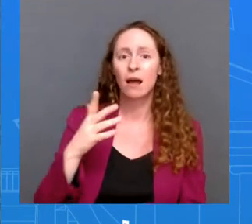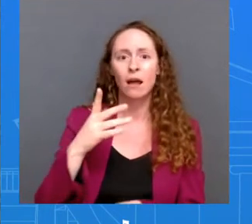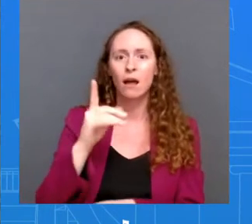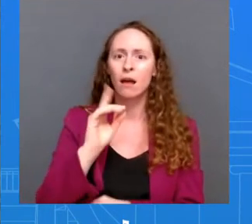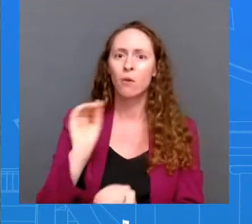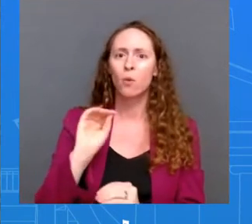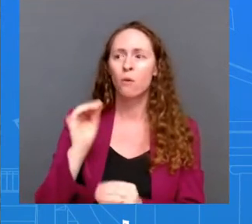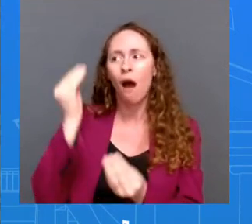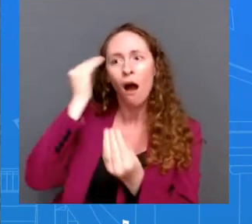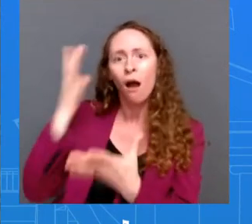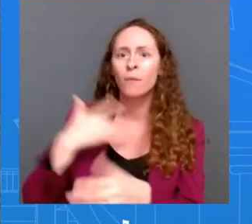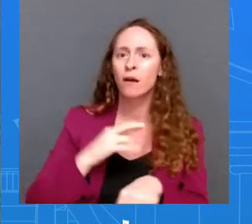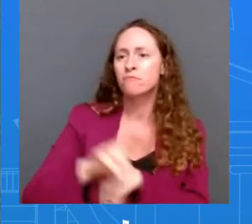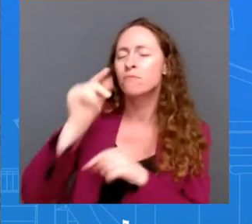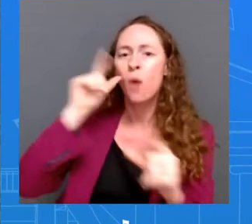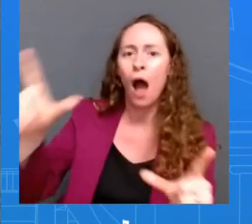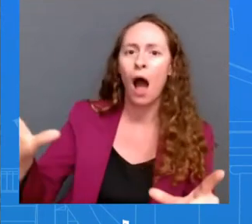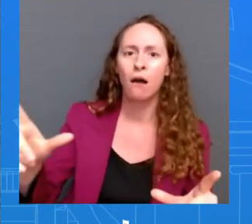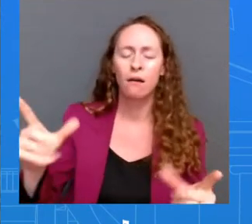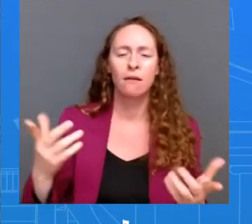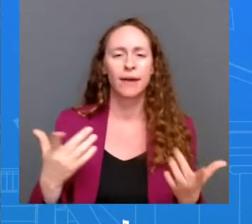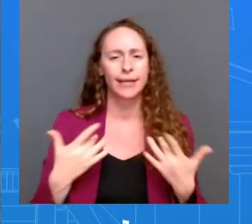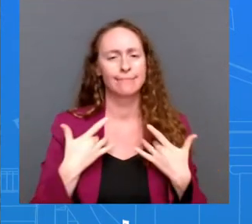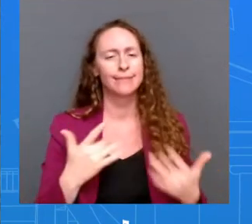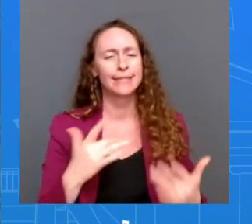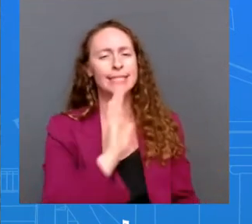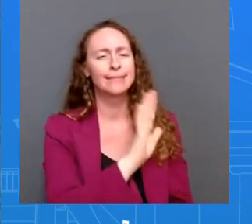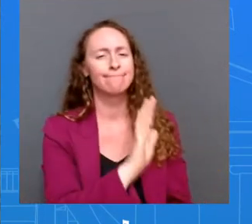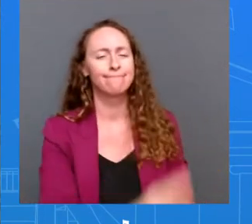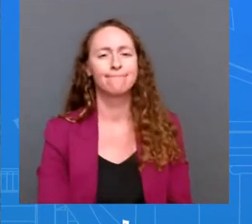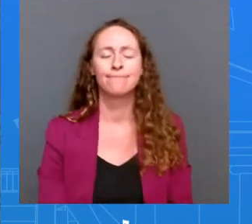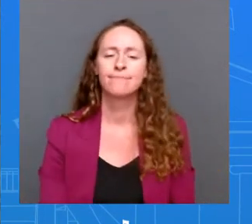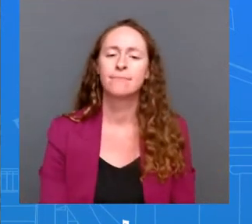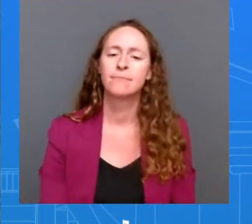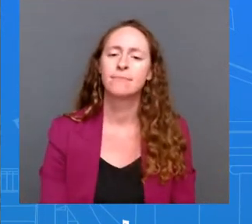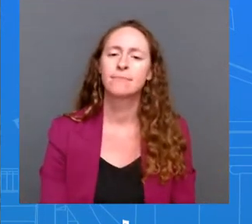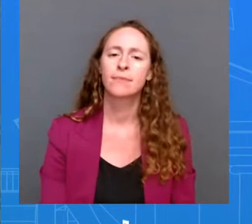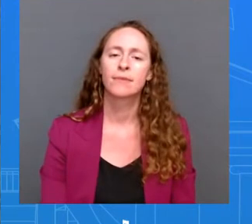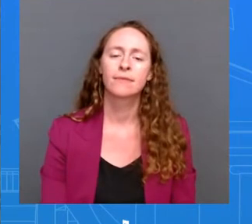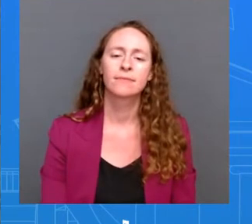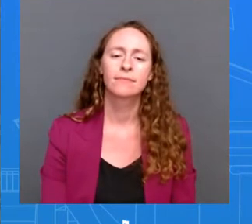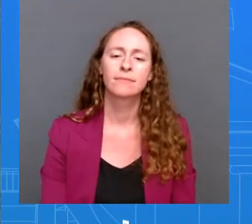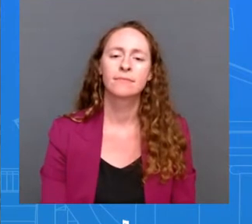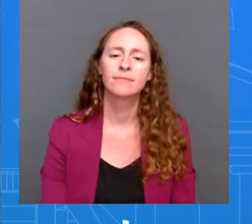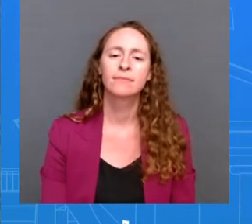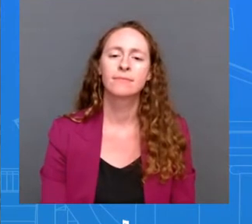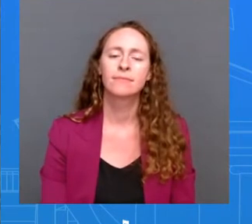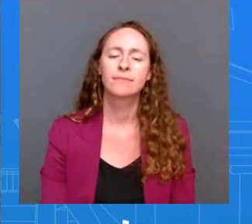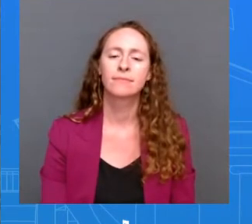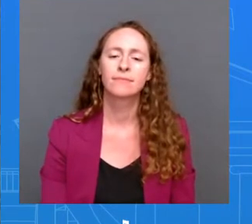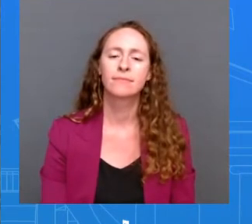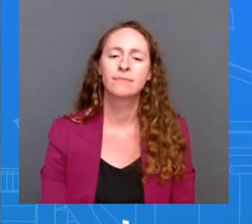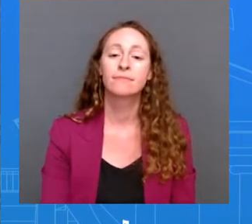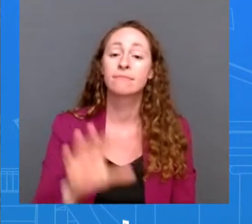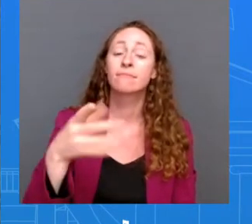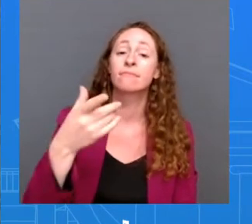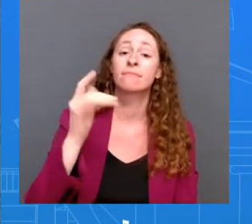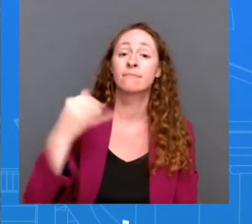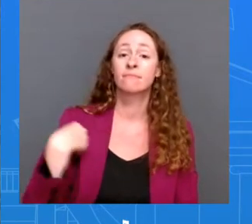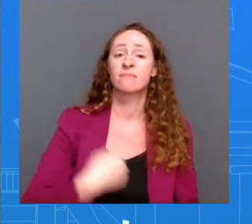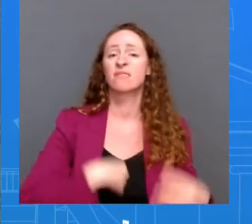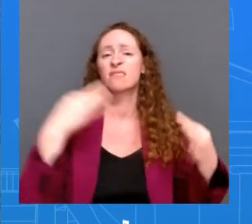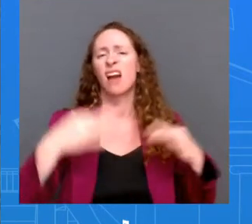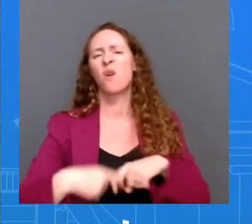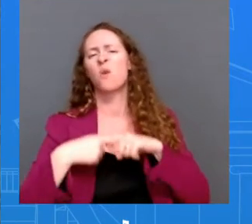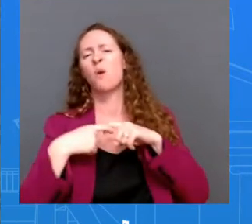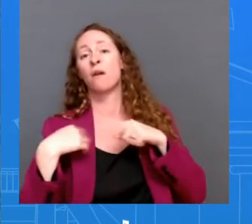not in any way, impact the modernization, the readiness, or the reliability of America's safe, secure, an effective nuclear deterrent. And the